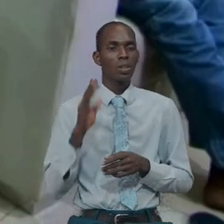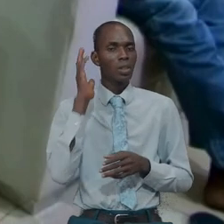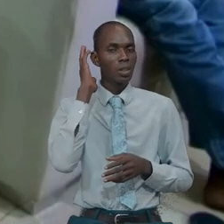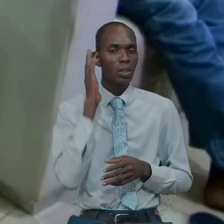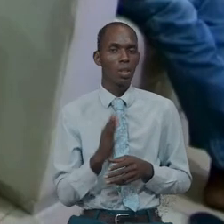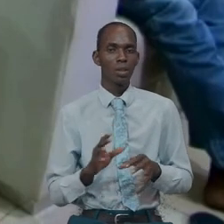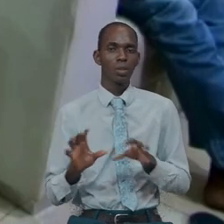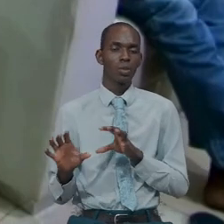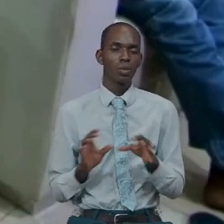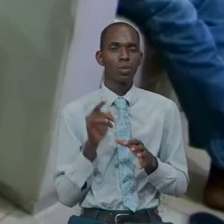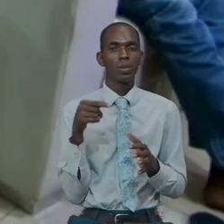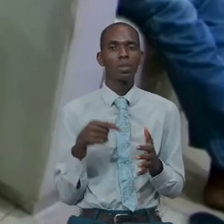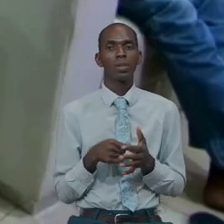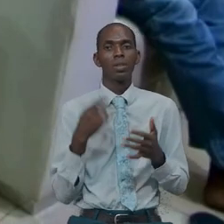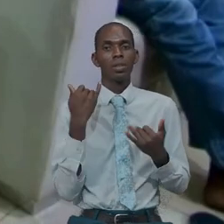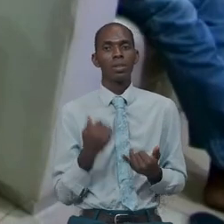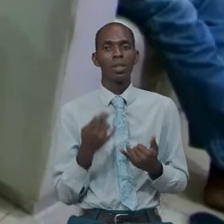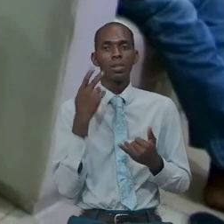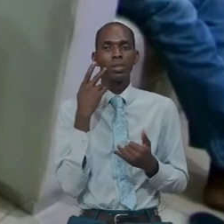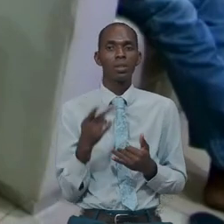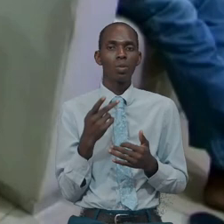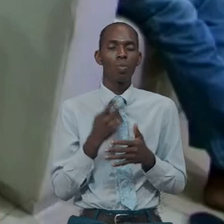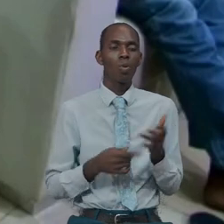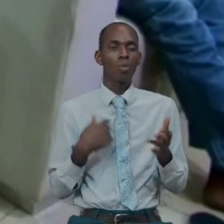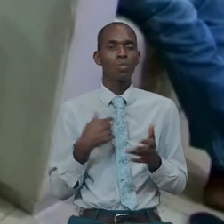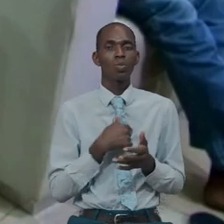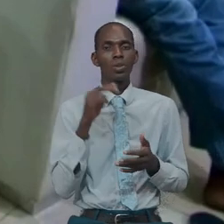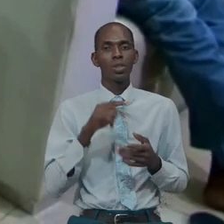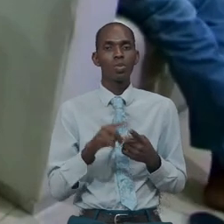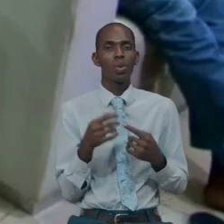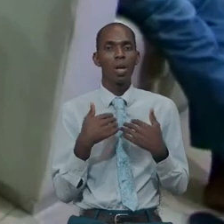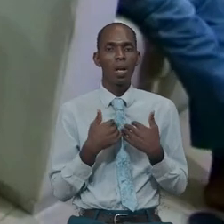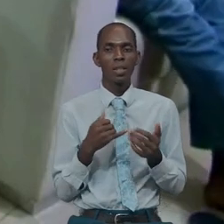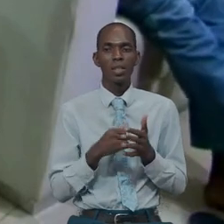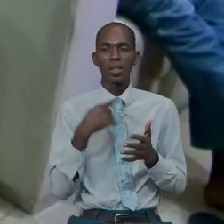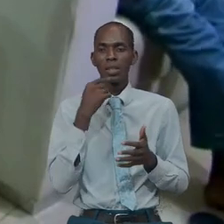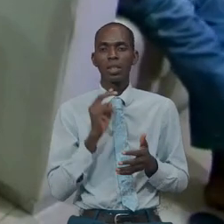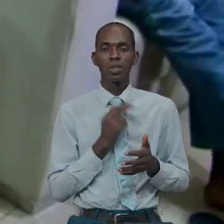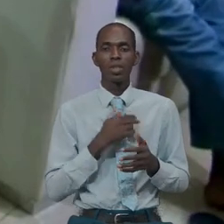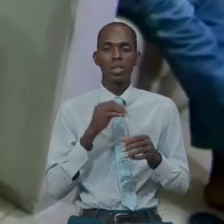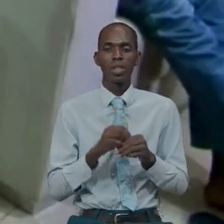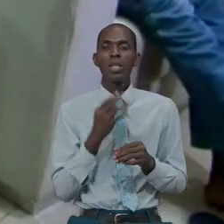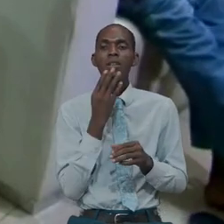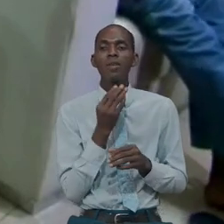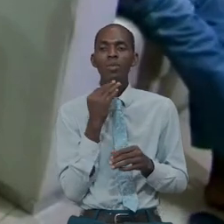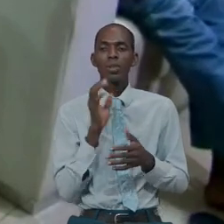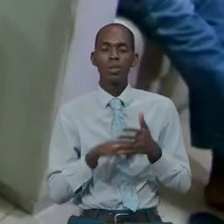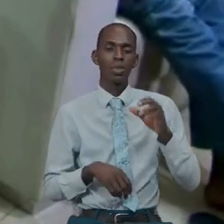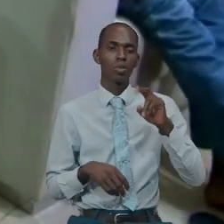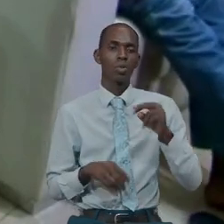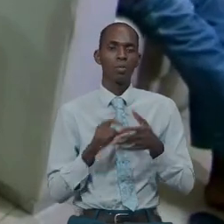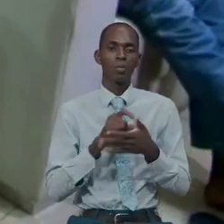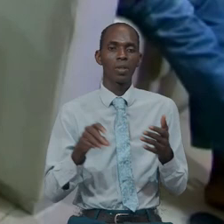perform this. Now, it tells us the attitude we ought to have. It tells us in Hebrews chapter 12, reading from